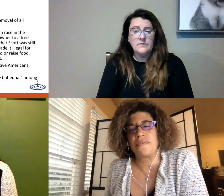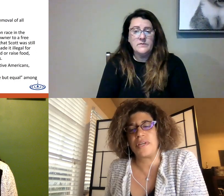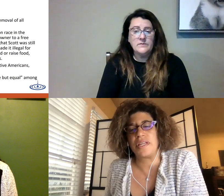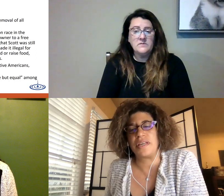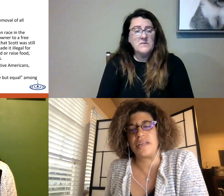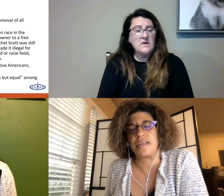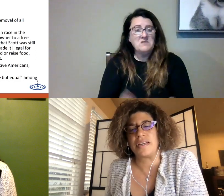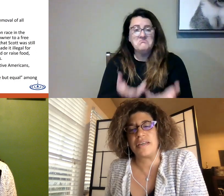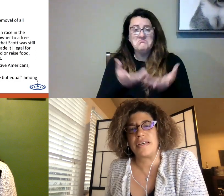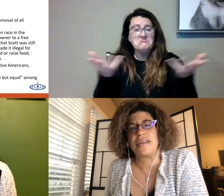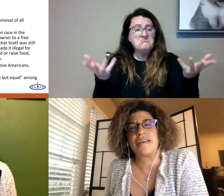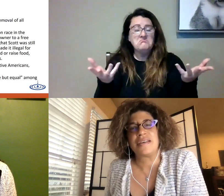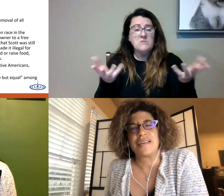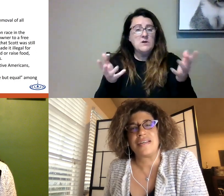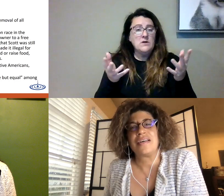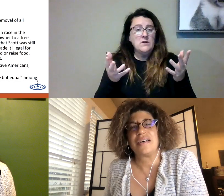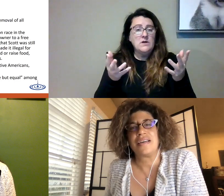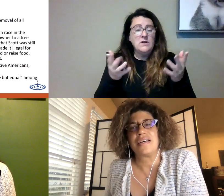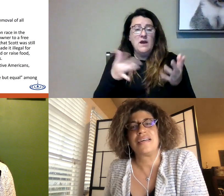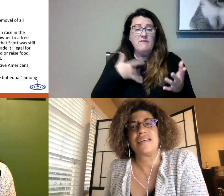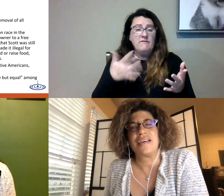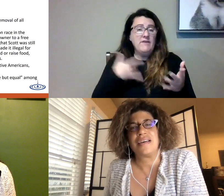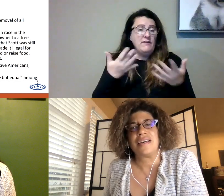Feel free to.